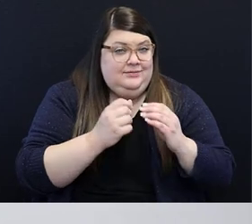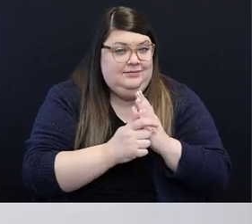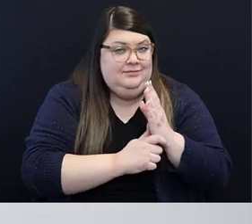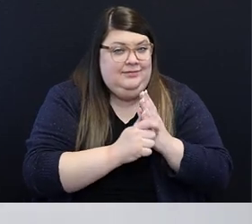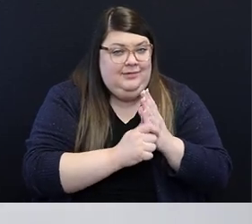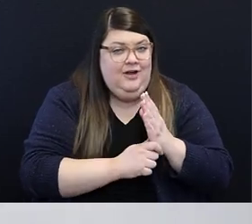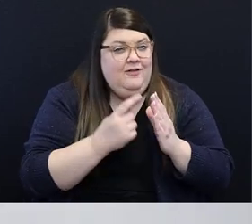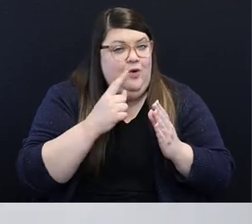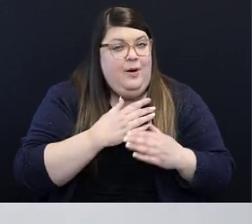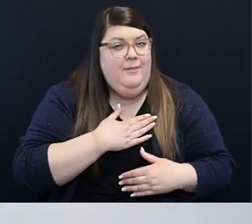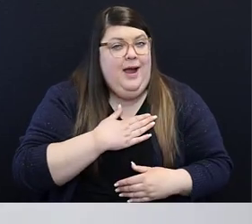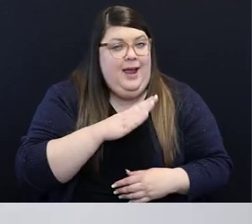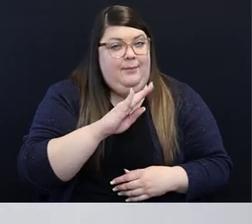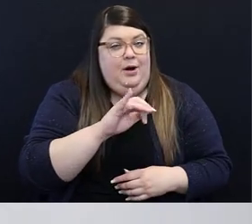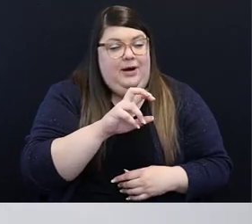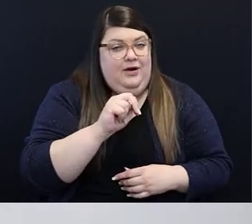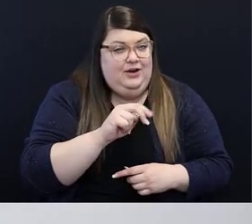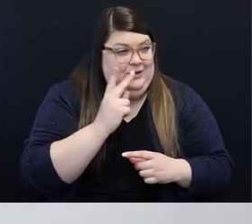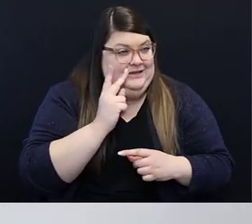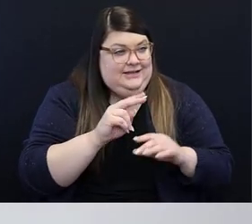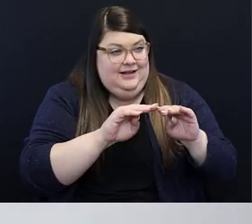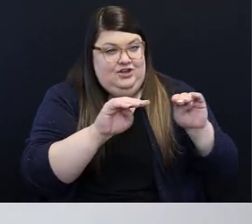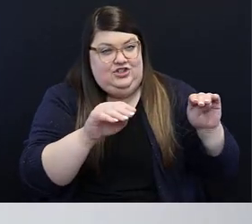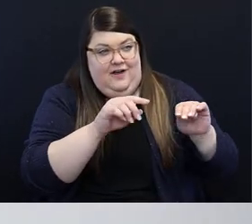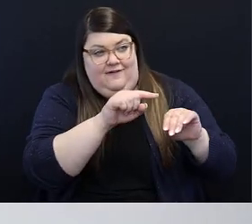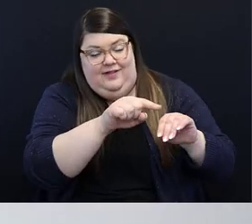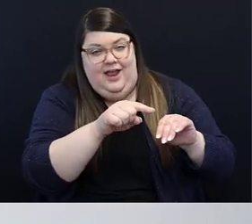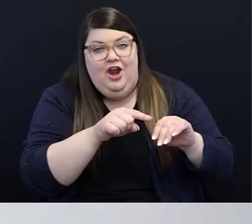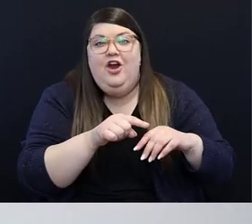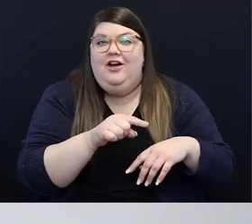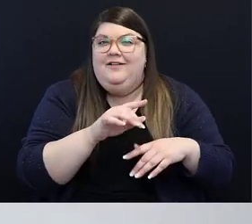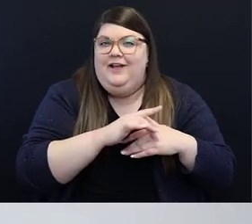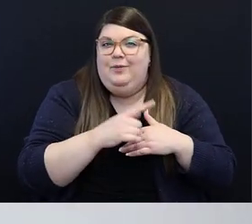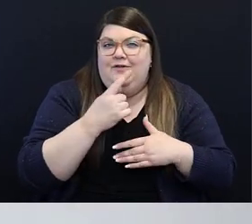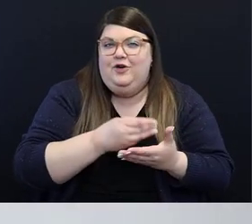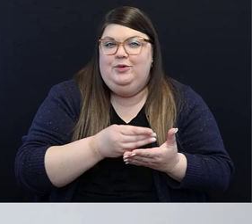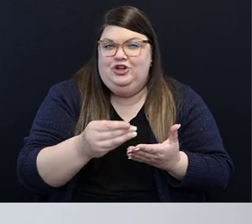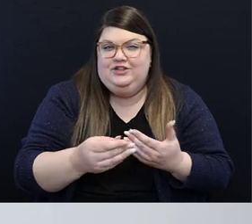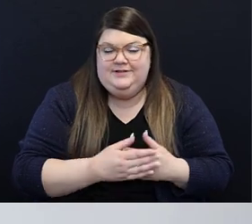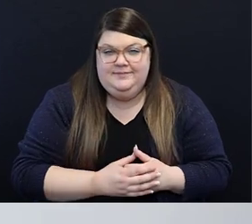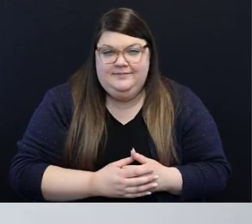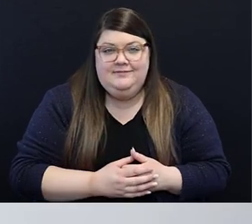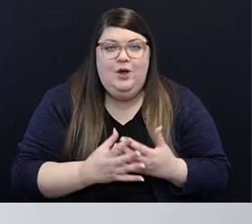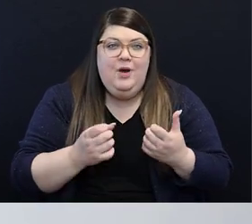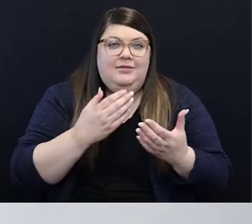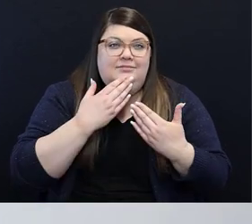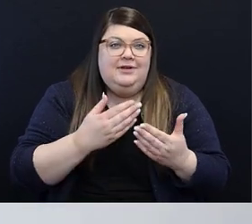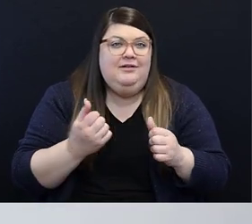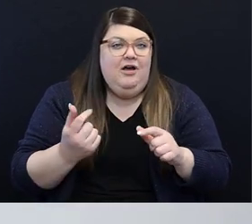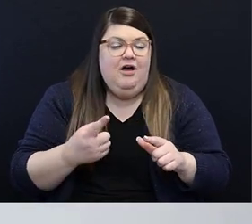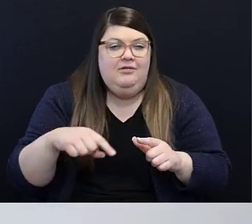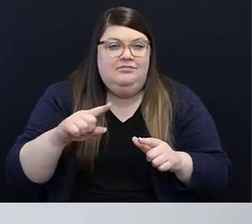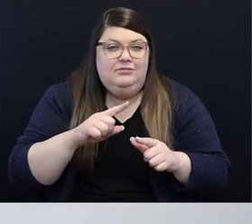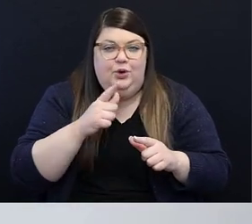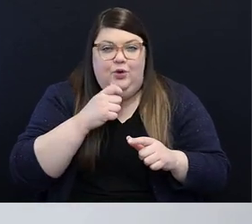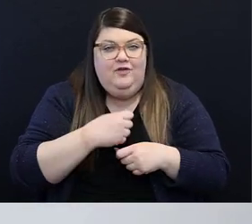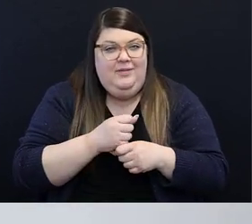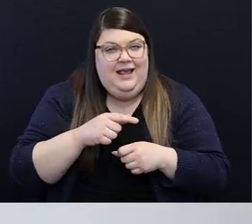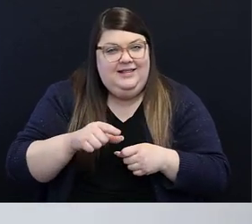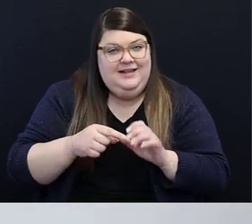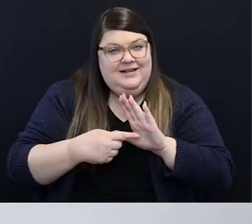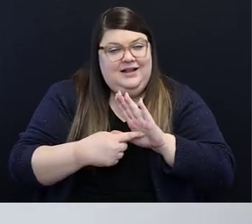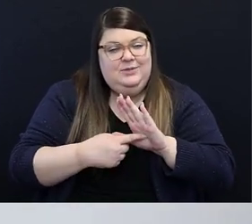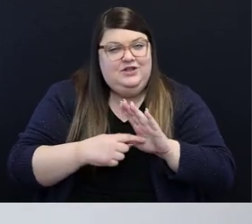My Barbarian, which you can see on the bookshelf there and is available for purchase. I want to thank everyone who has made these